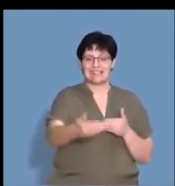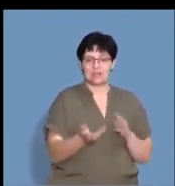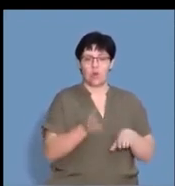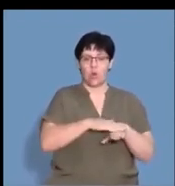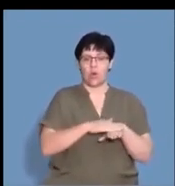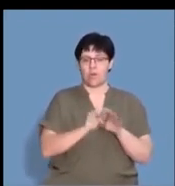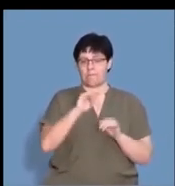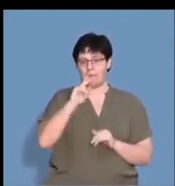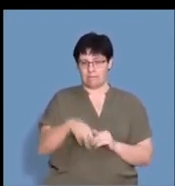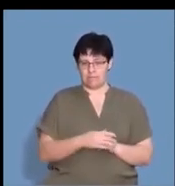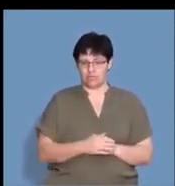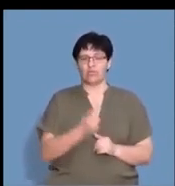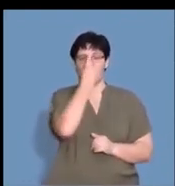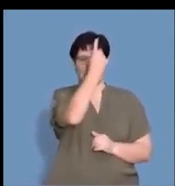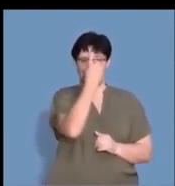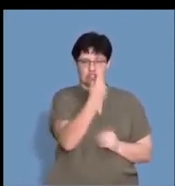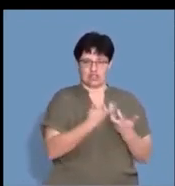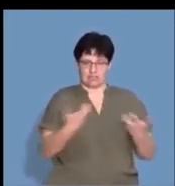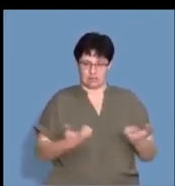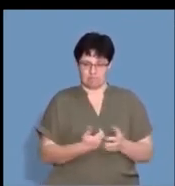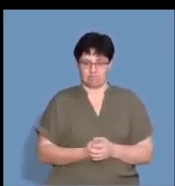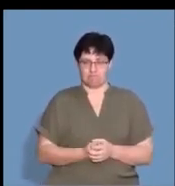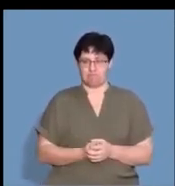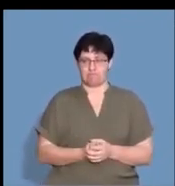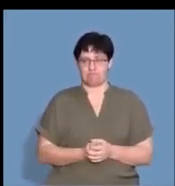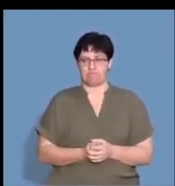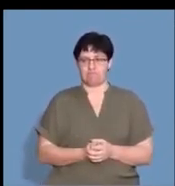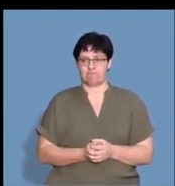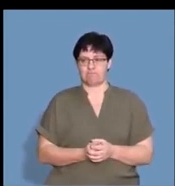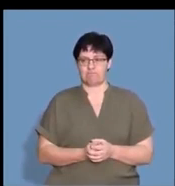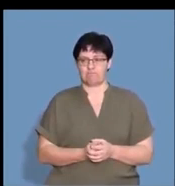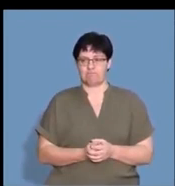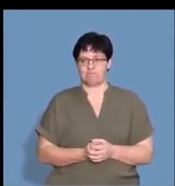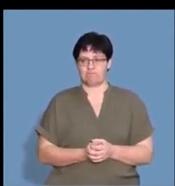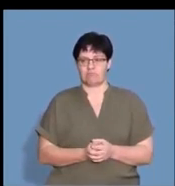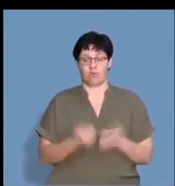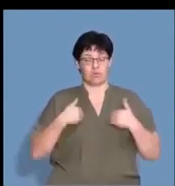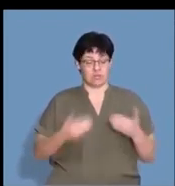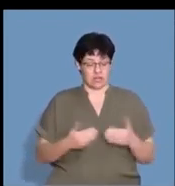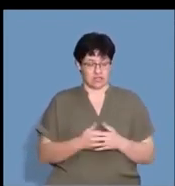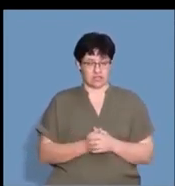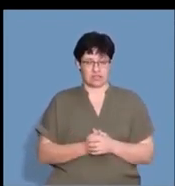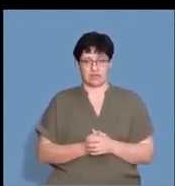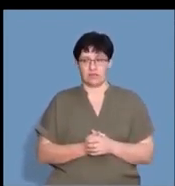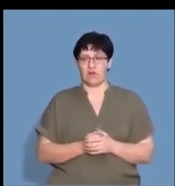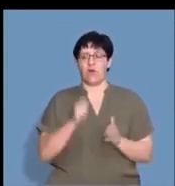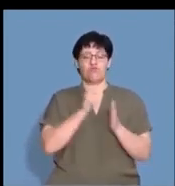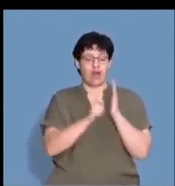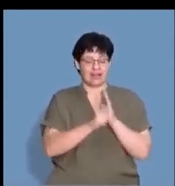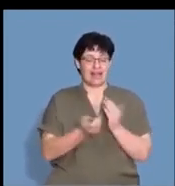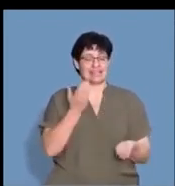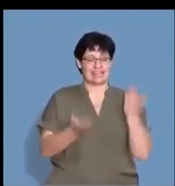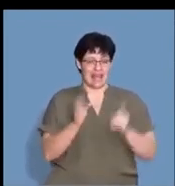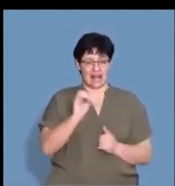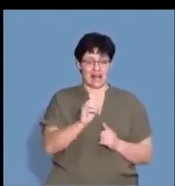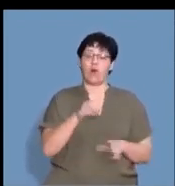on the map? Let's do each one of these separately. So starting off, write down the given